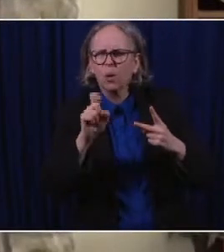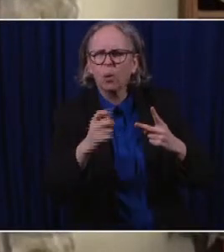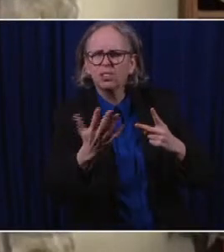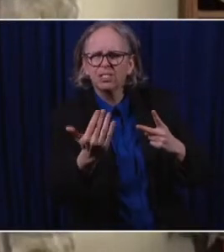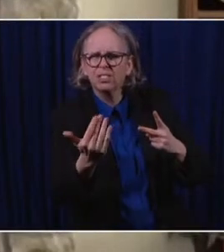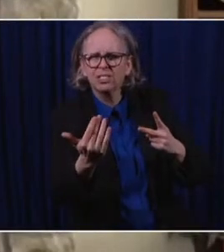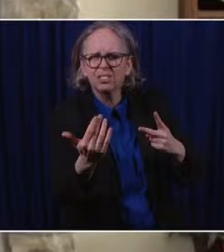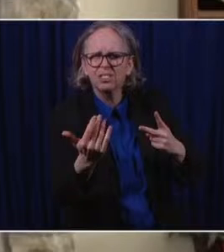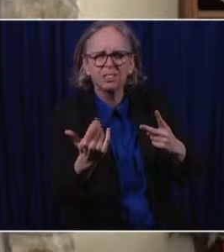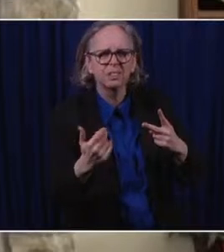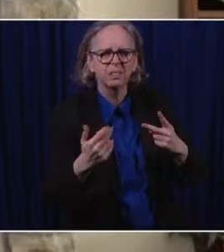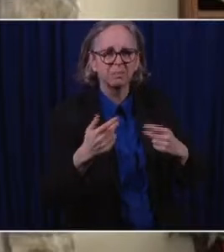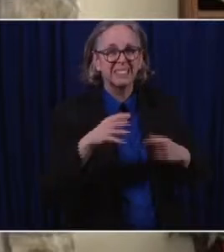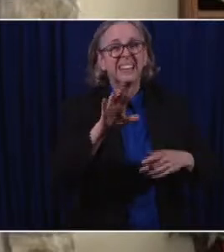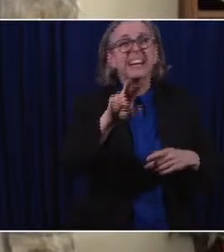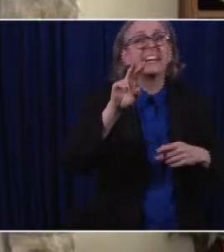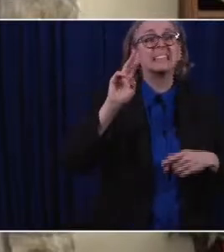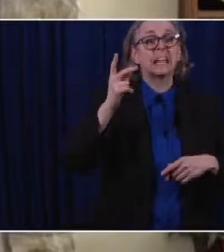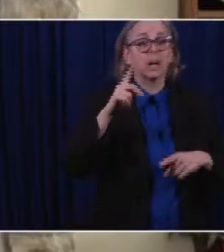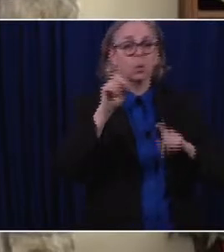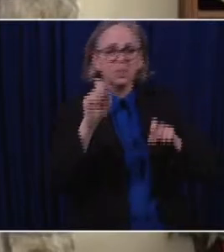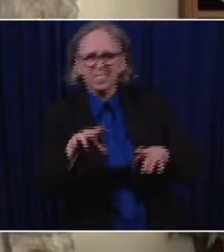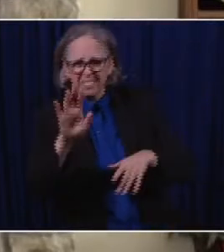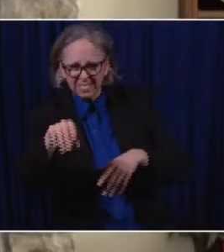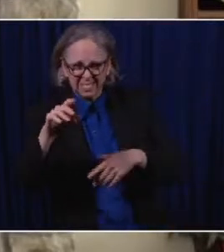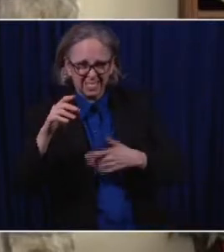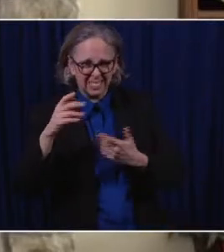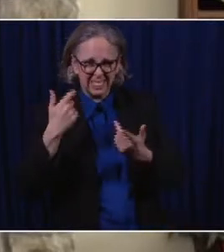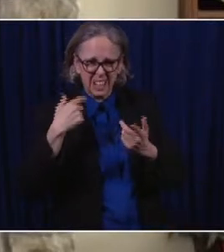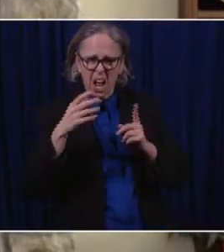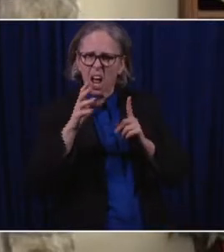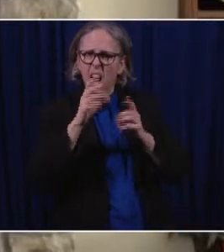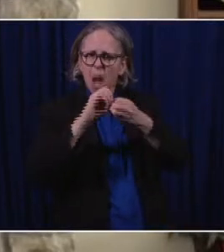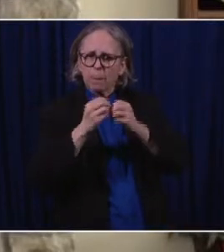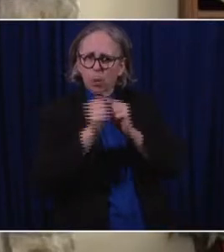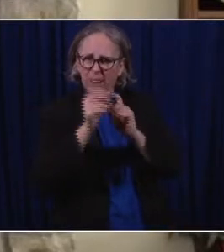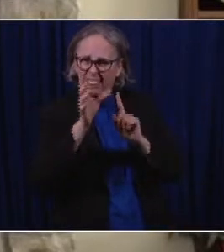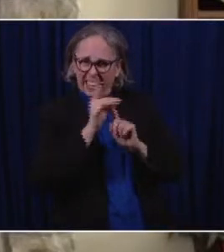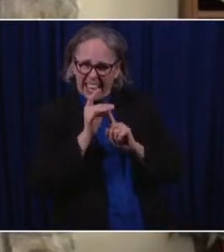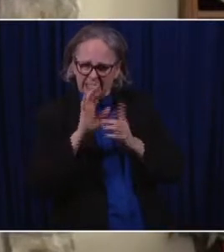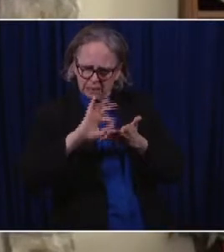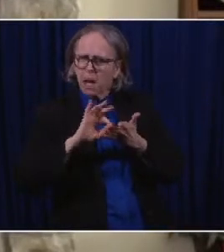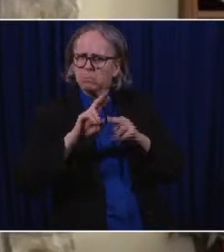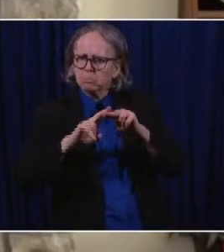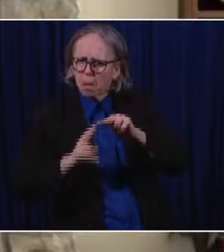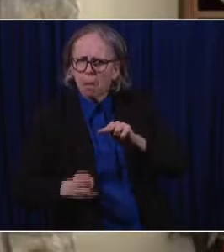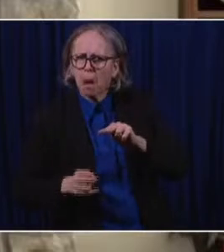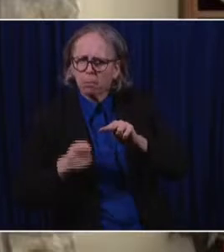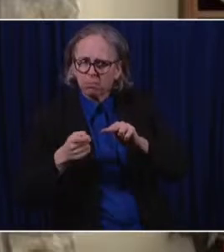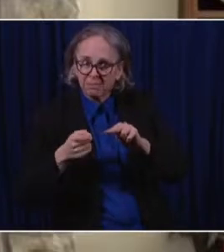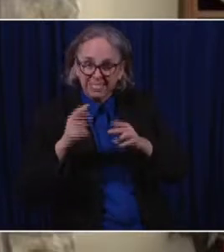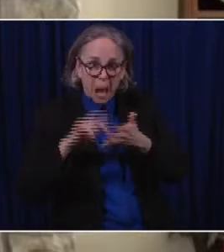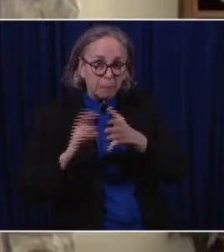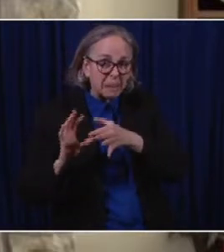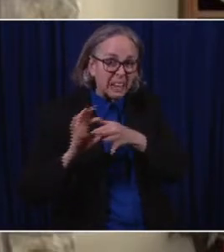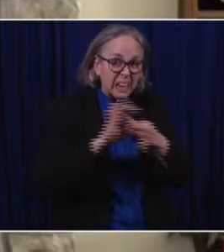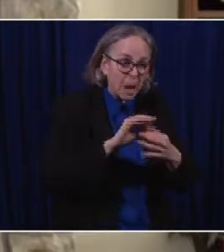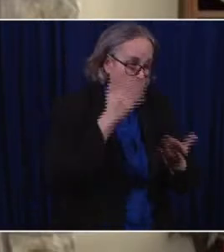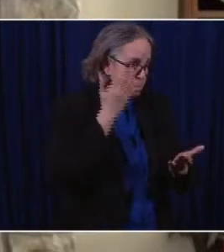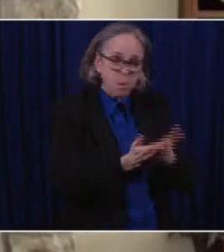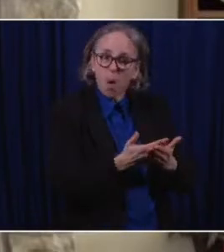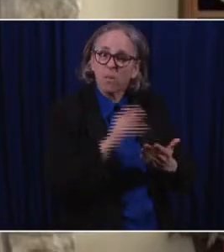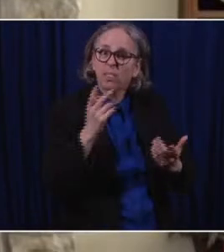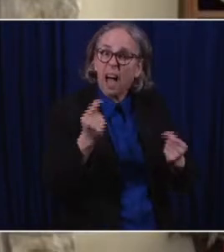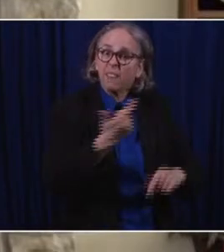is, as we've seen those numbers decline in the active COVID-19 cases, is this a good representation of the